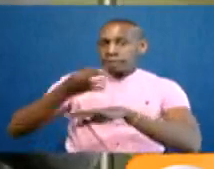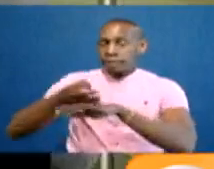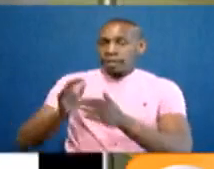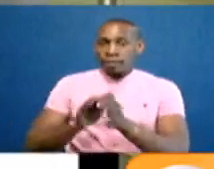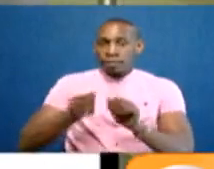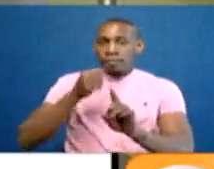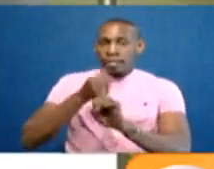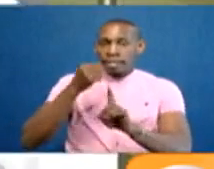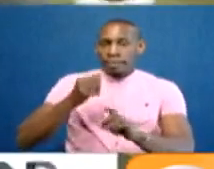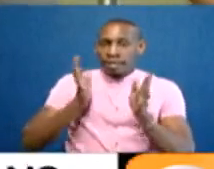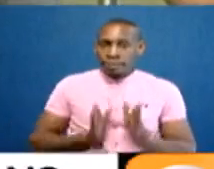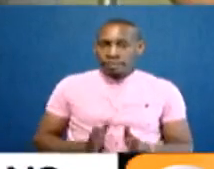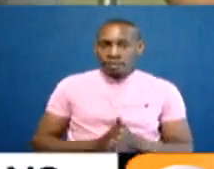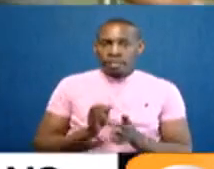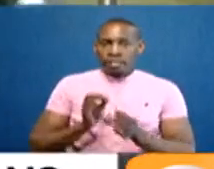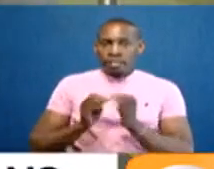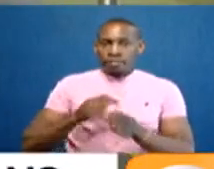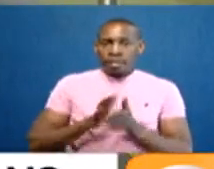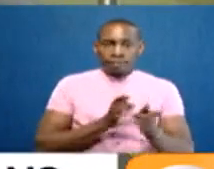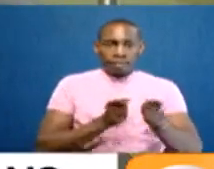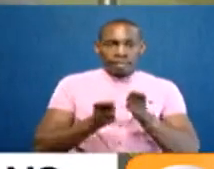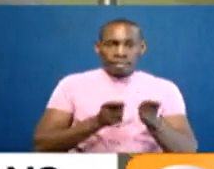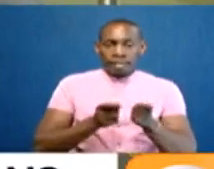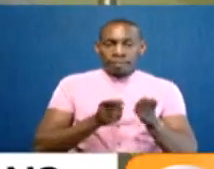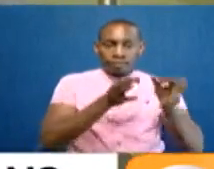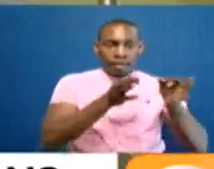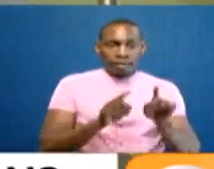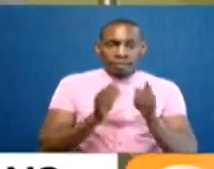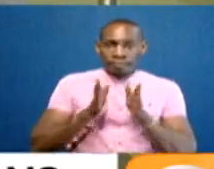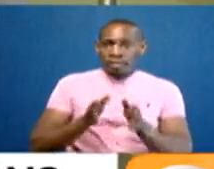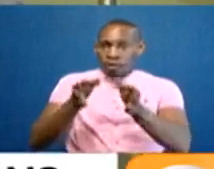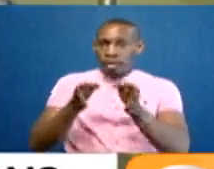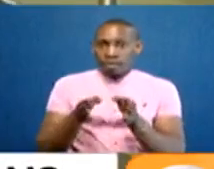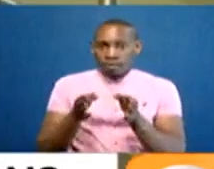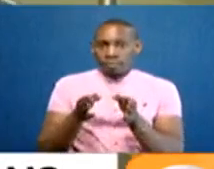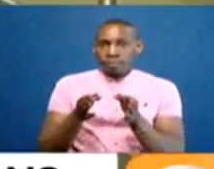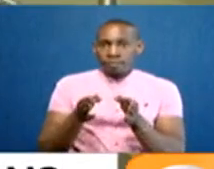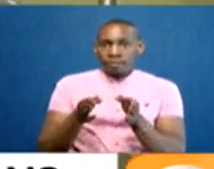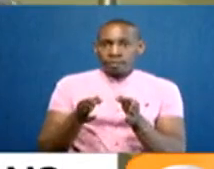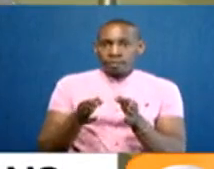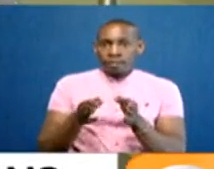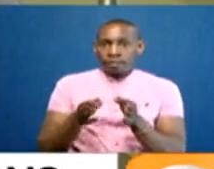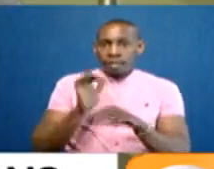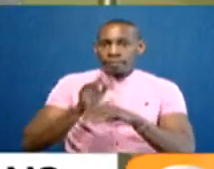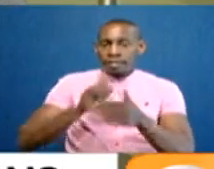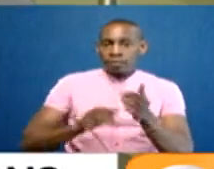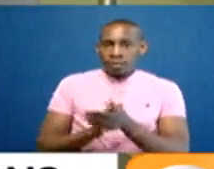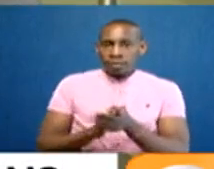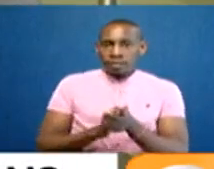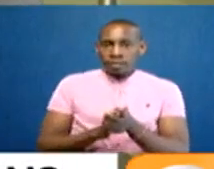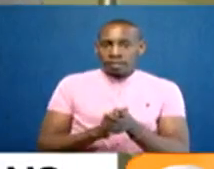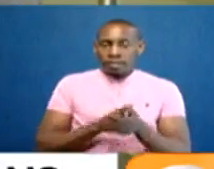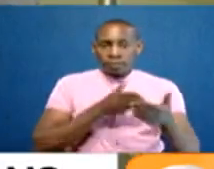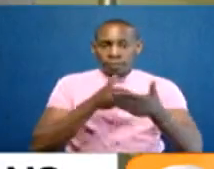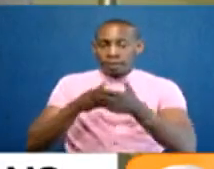that can impact me personally. Mm-hmm. If I'm the admin of a page or even on my personal account, some of the reach that would happen after would be slowed. But the